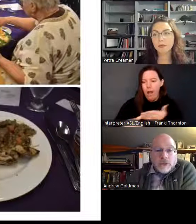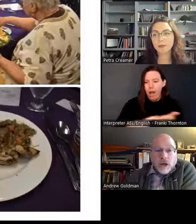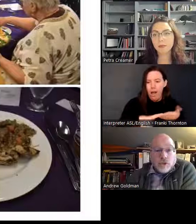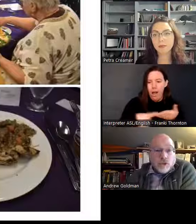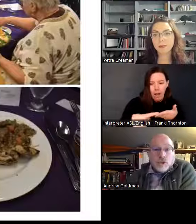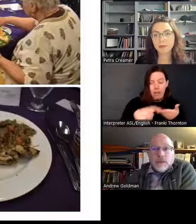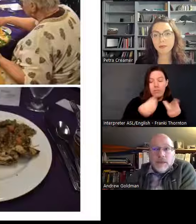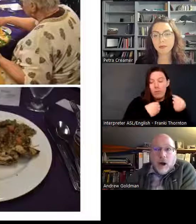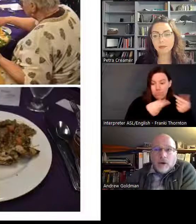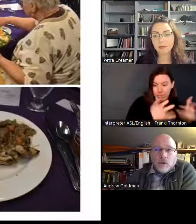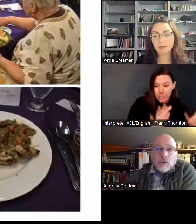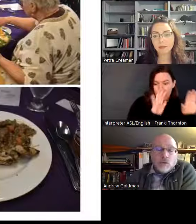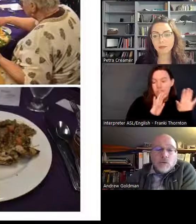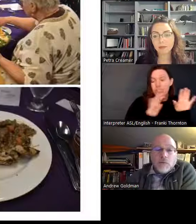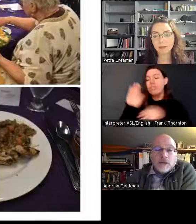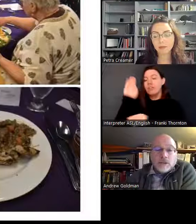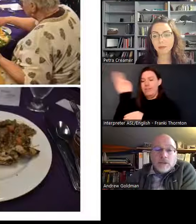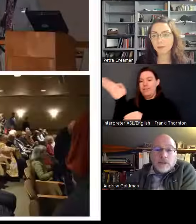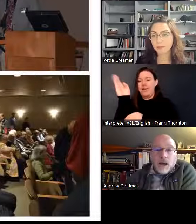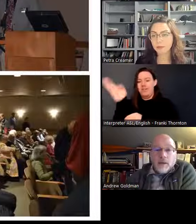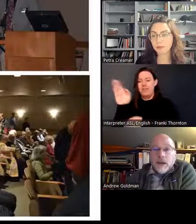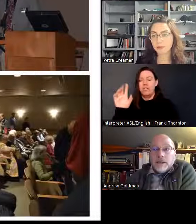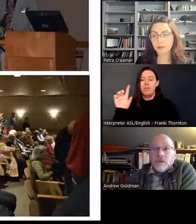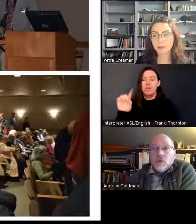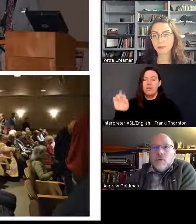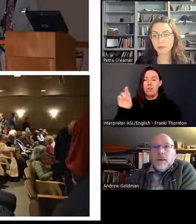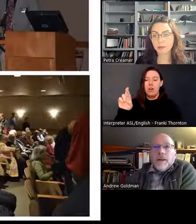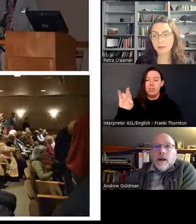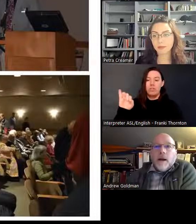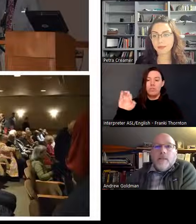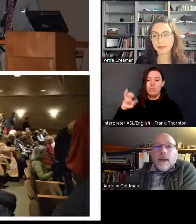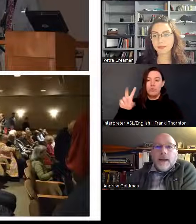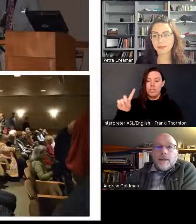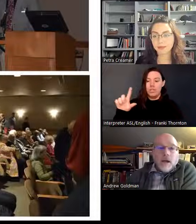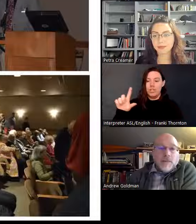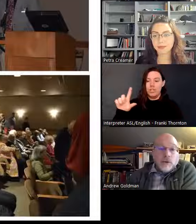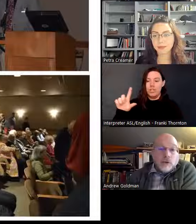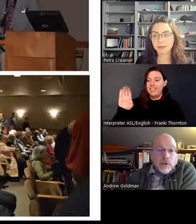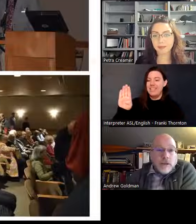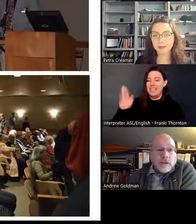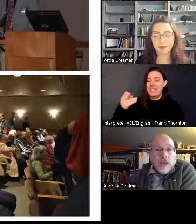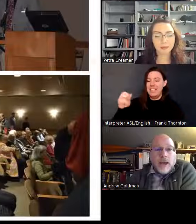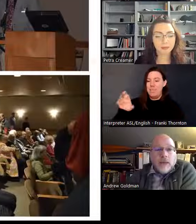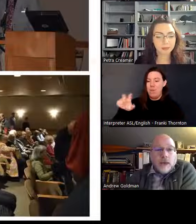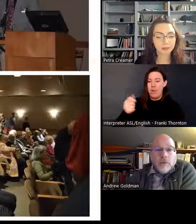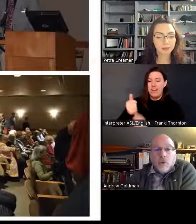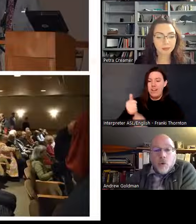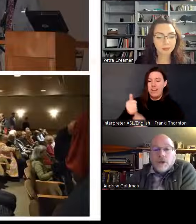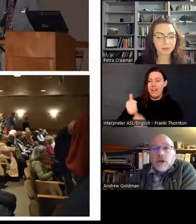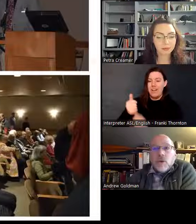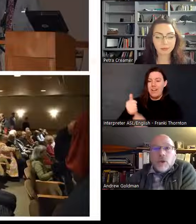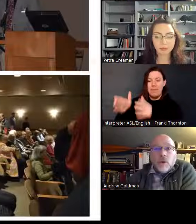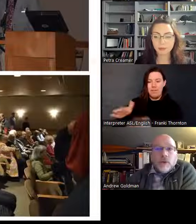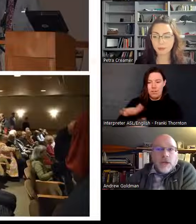by Dr. Richard Liebhardt, who's the world specialist on the Midas tomb. During this, we had an